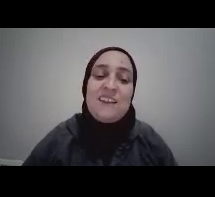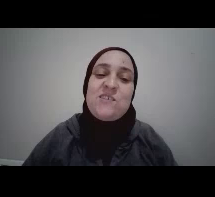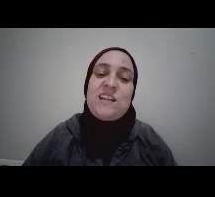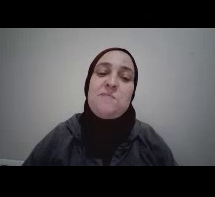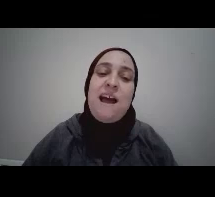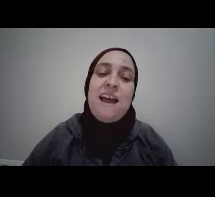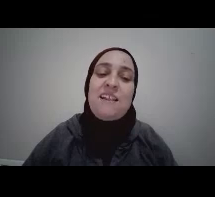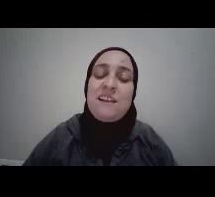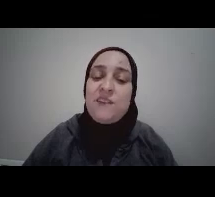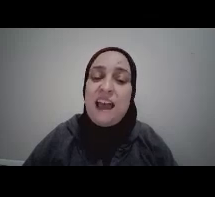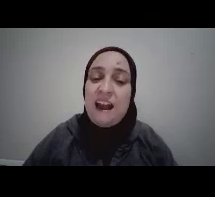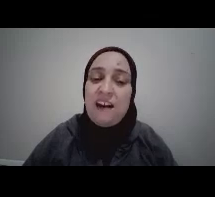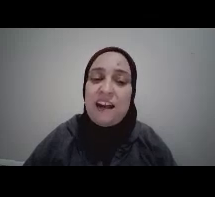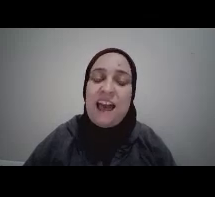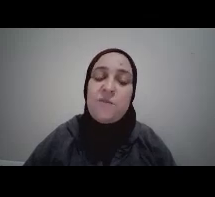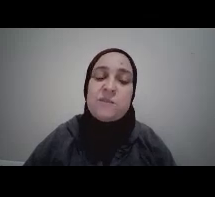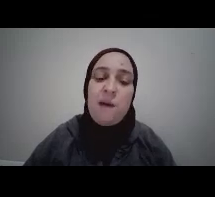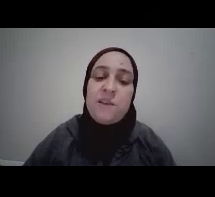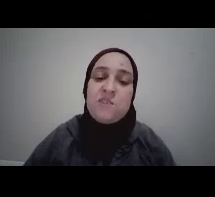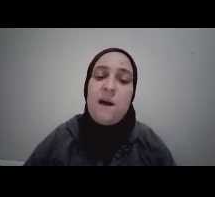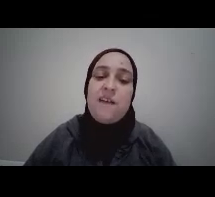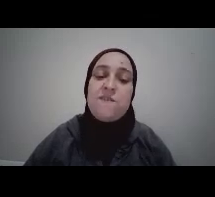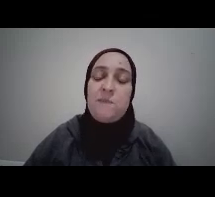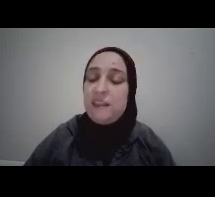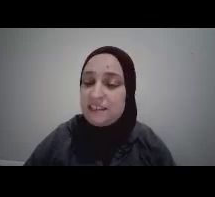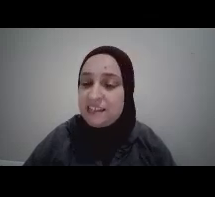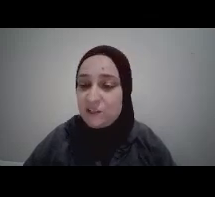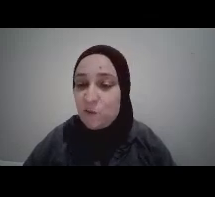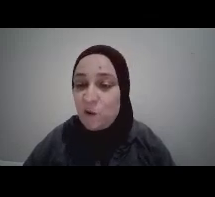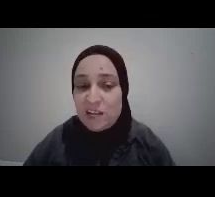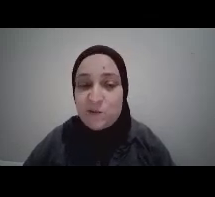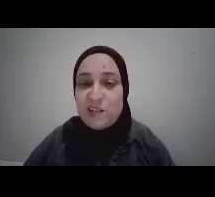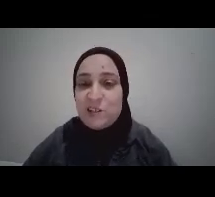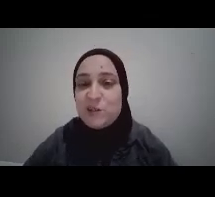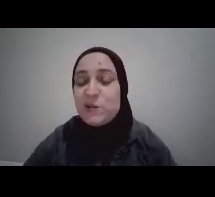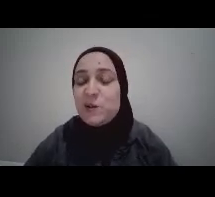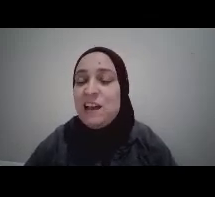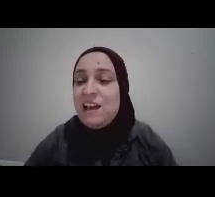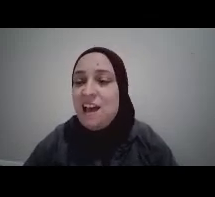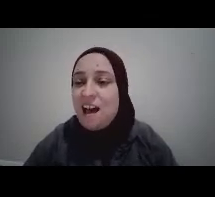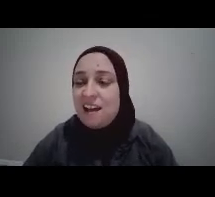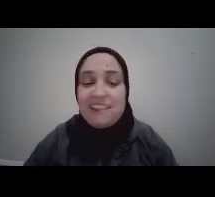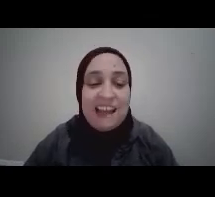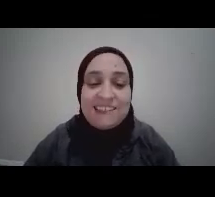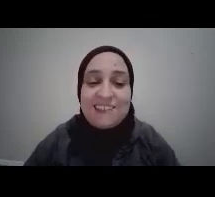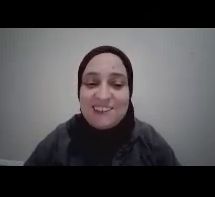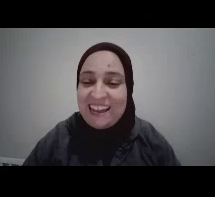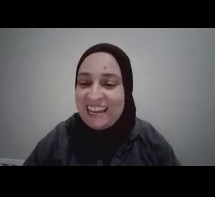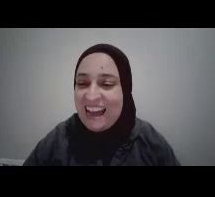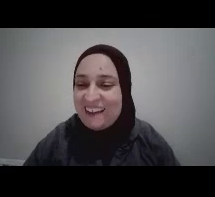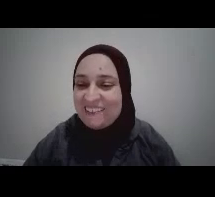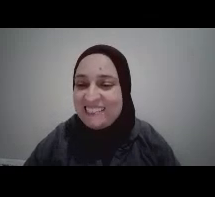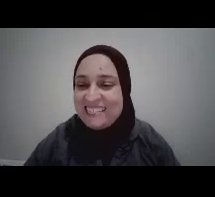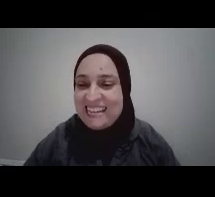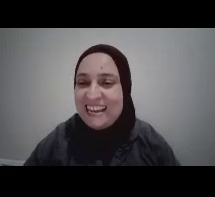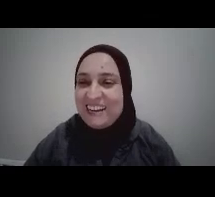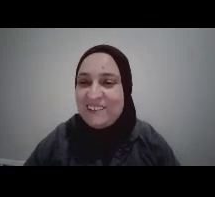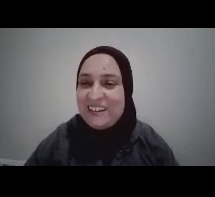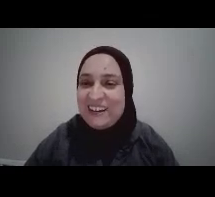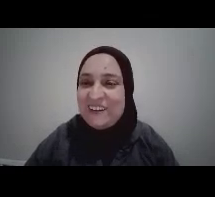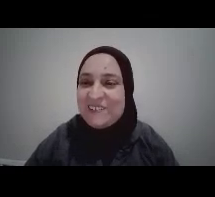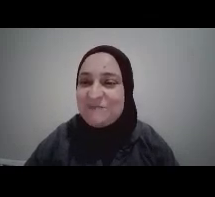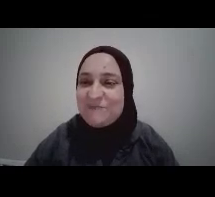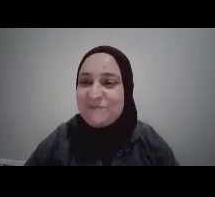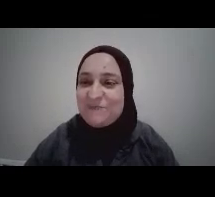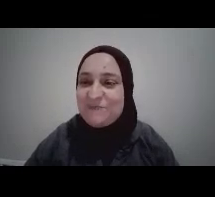and illustrated by Olivia Herrick and was published by Familius in 2022. Let's check it out today. Here